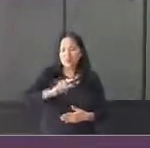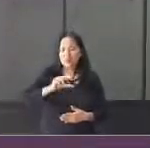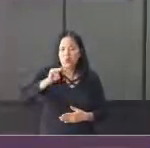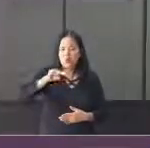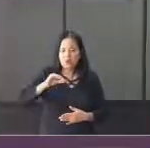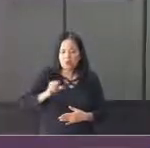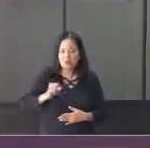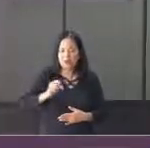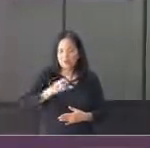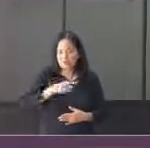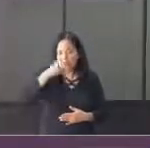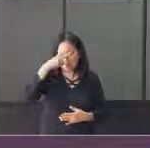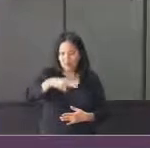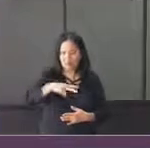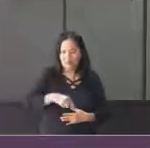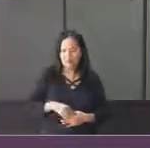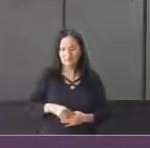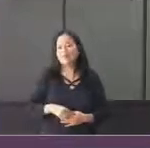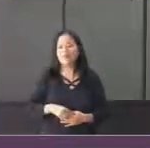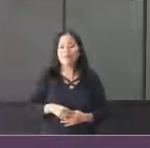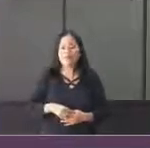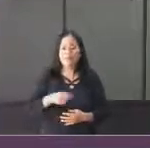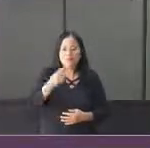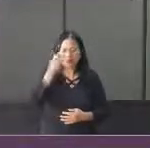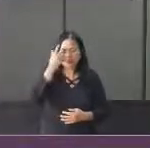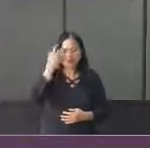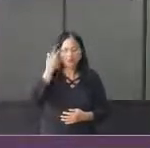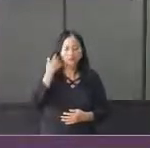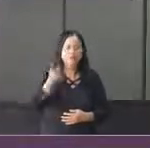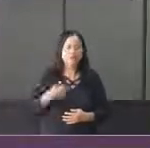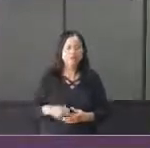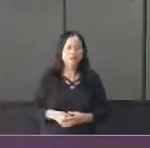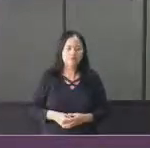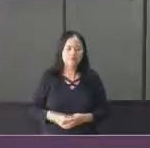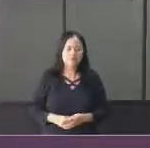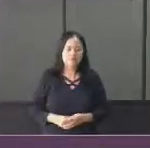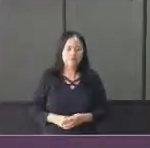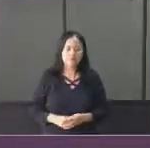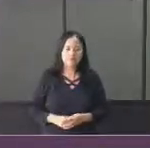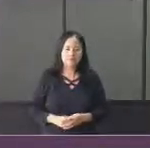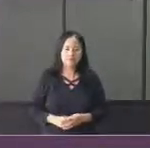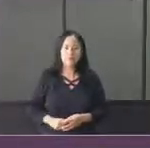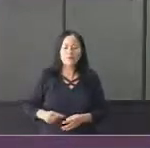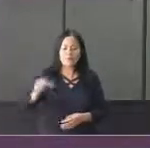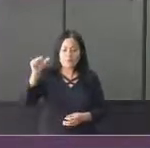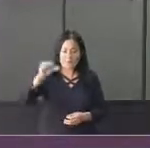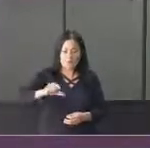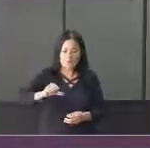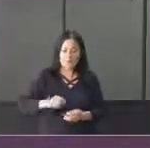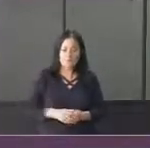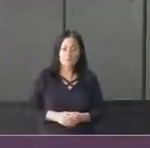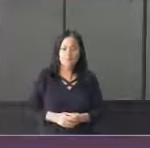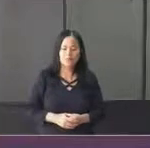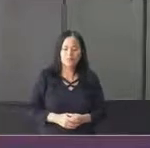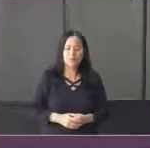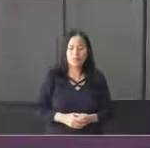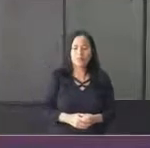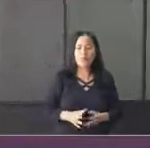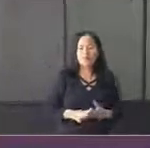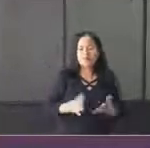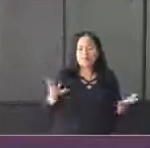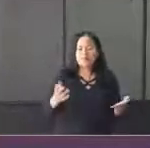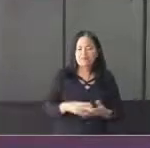in Mexico. They have the system. I won't be explaining that system, but today, in